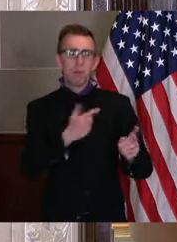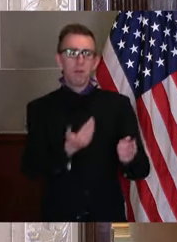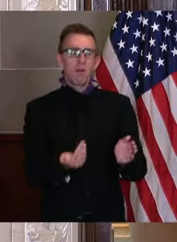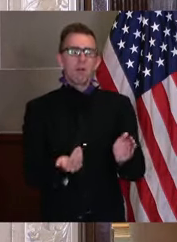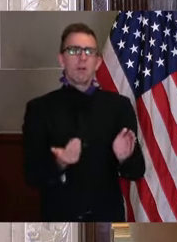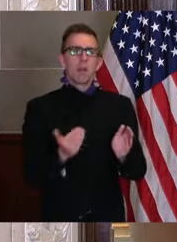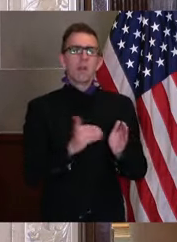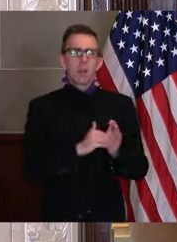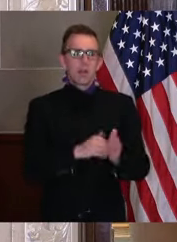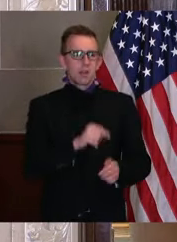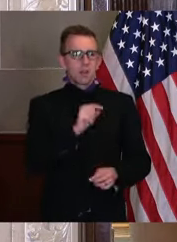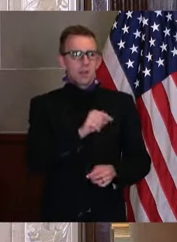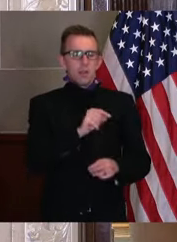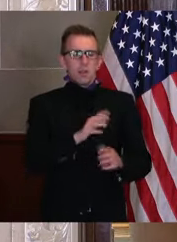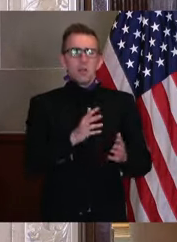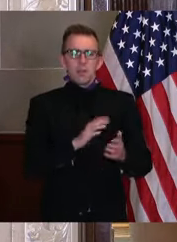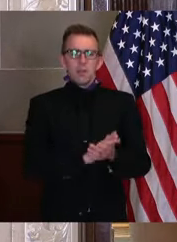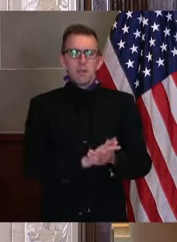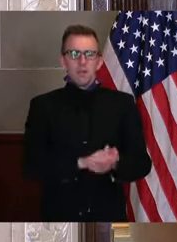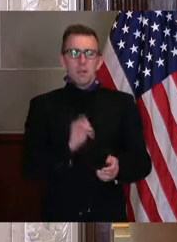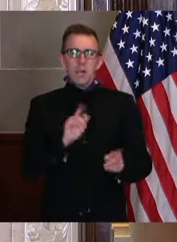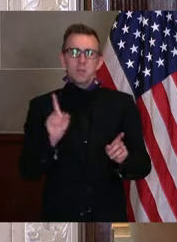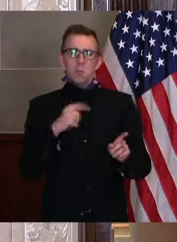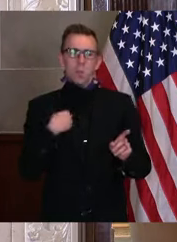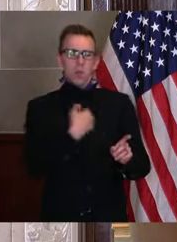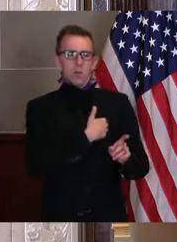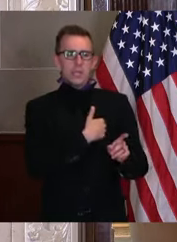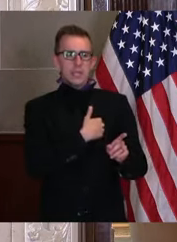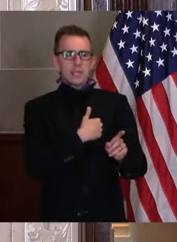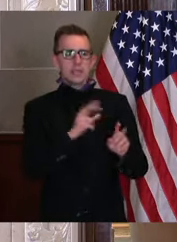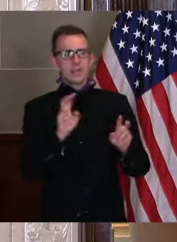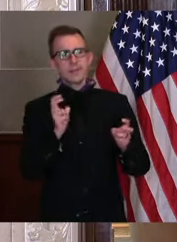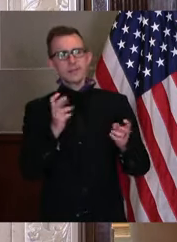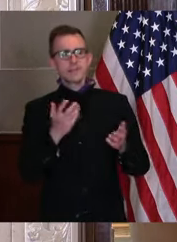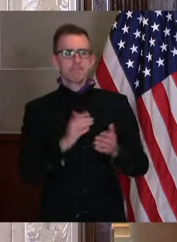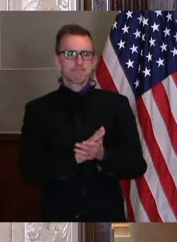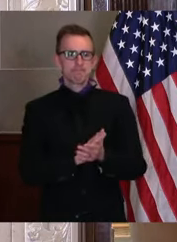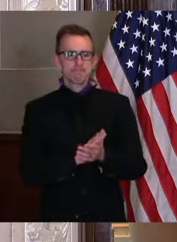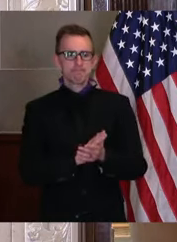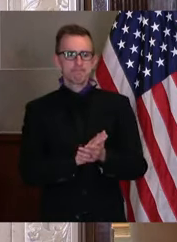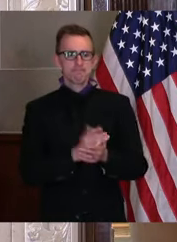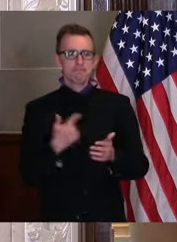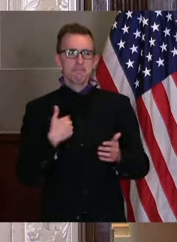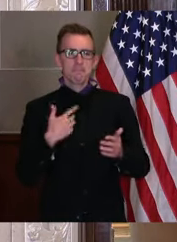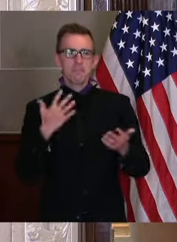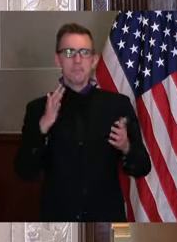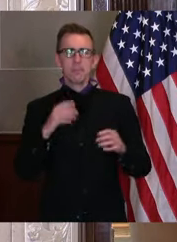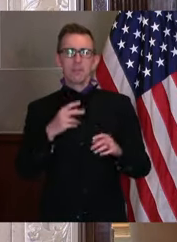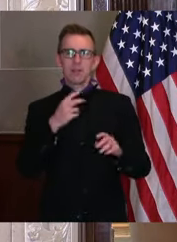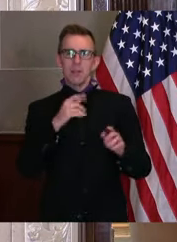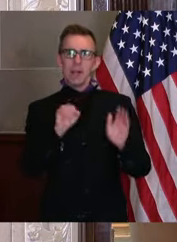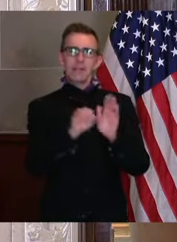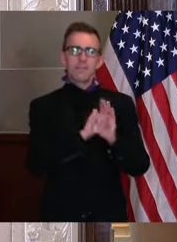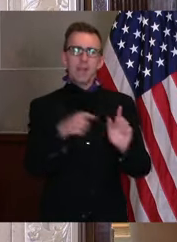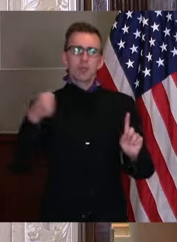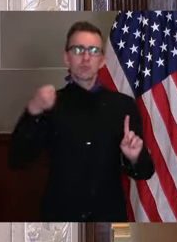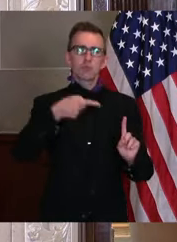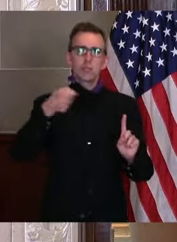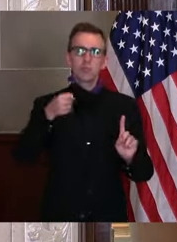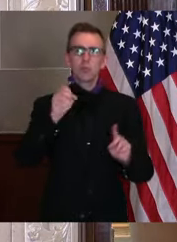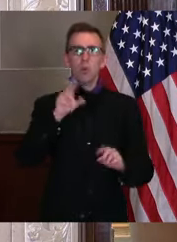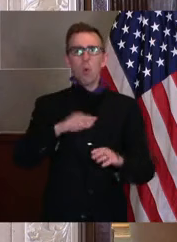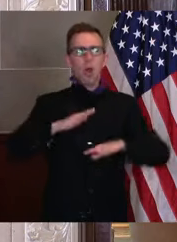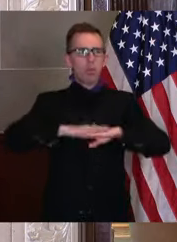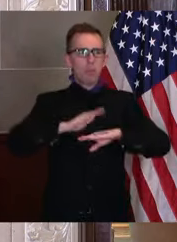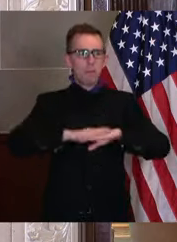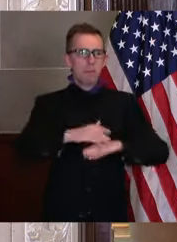are where we're kind of putting out, for lack of a better term, kind of triggers or alarms to see what's